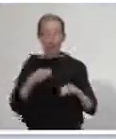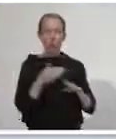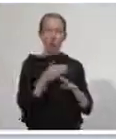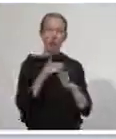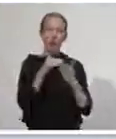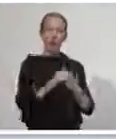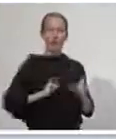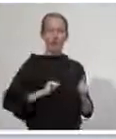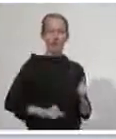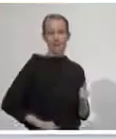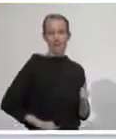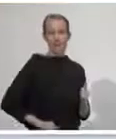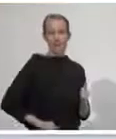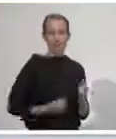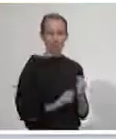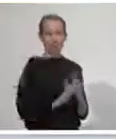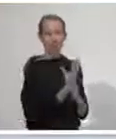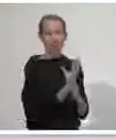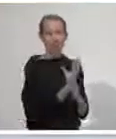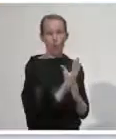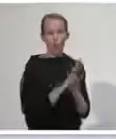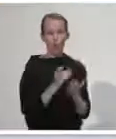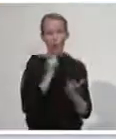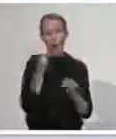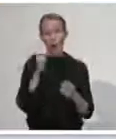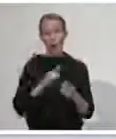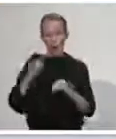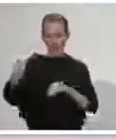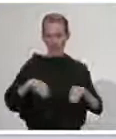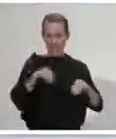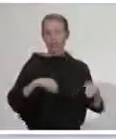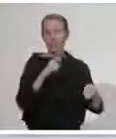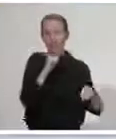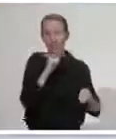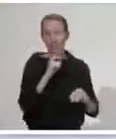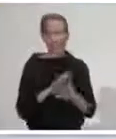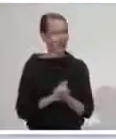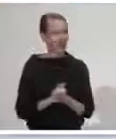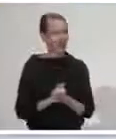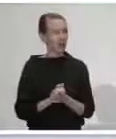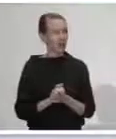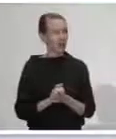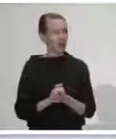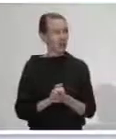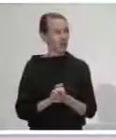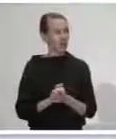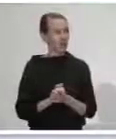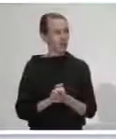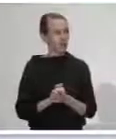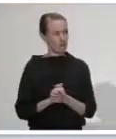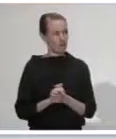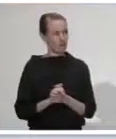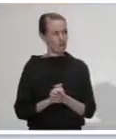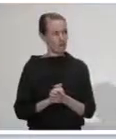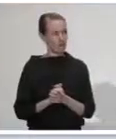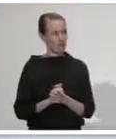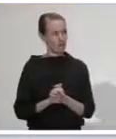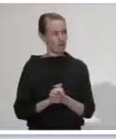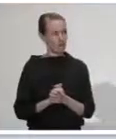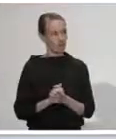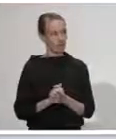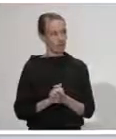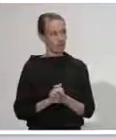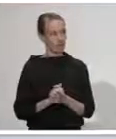of our plans going forward. Yep. Is 2 weeks one incubation period of COVID-19, is that long enough to really figure out whether there's